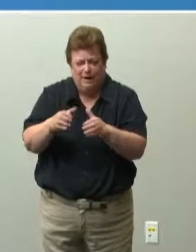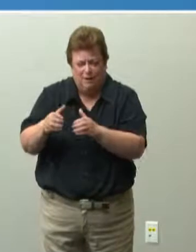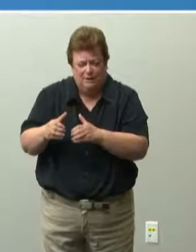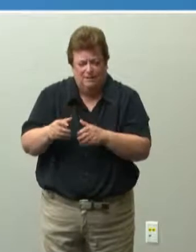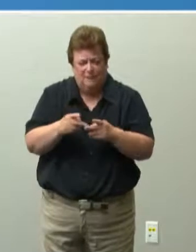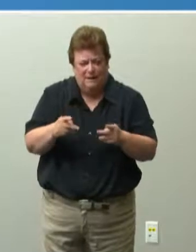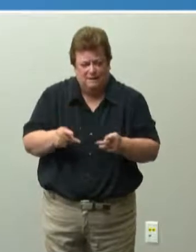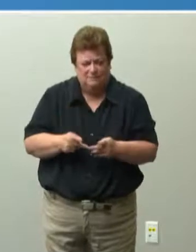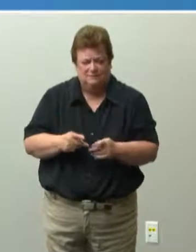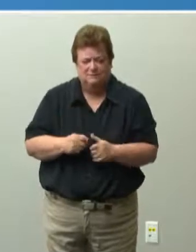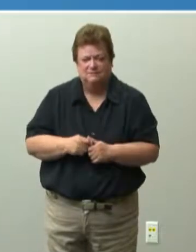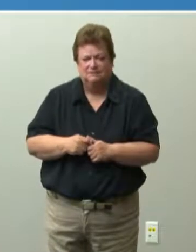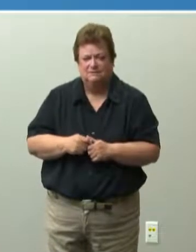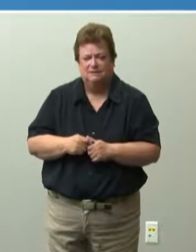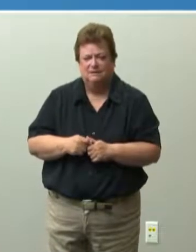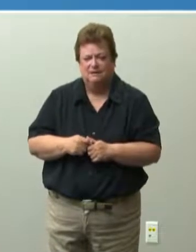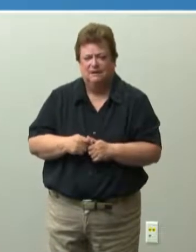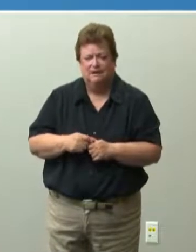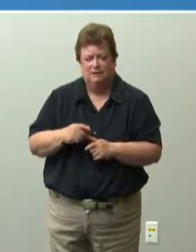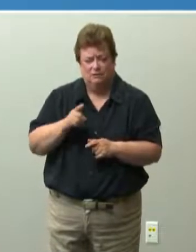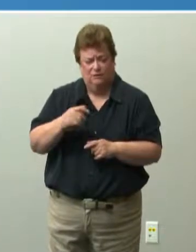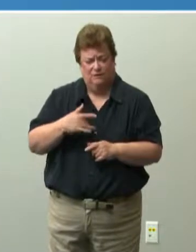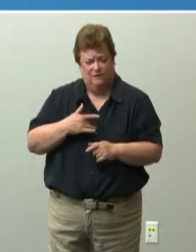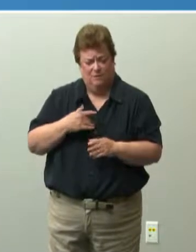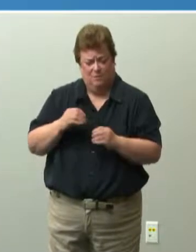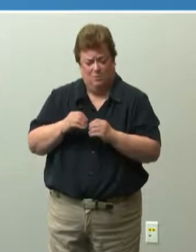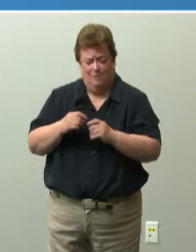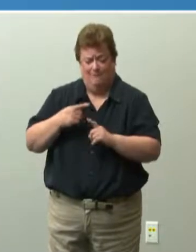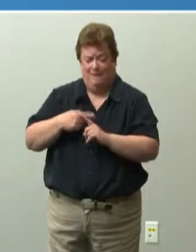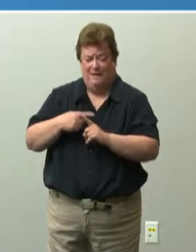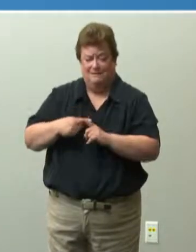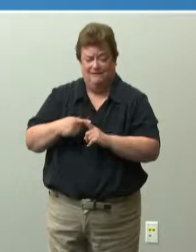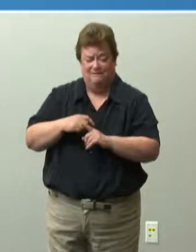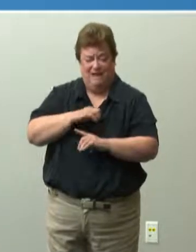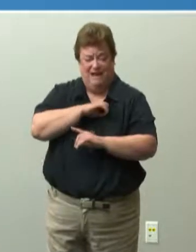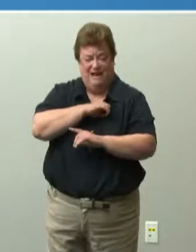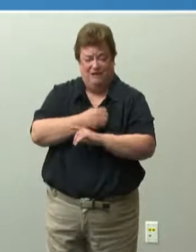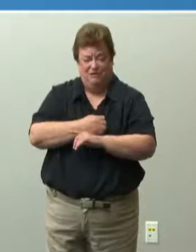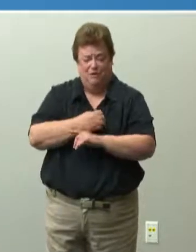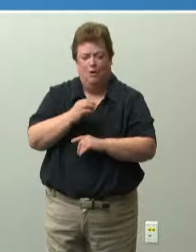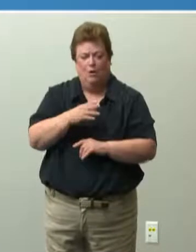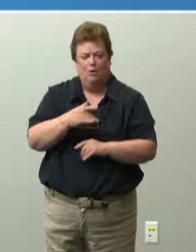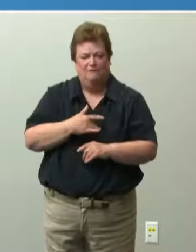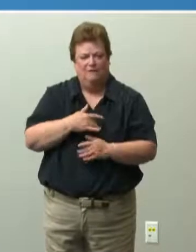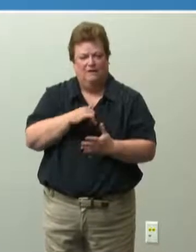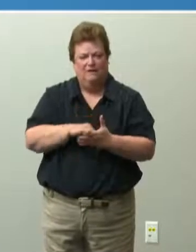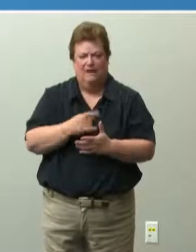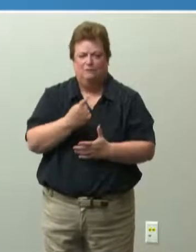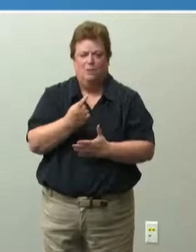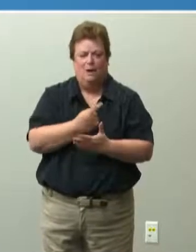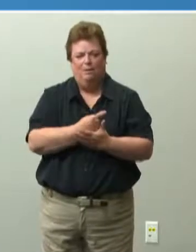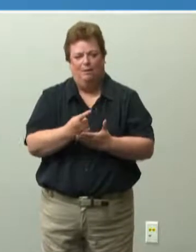like there's kind of positive energy, or do you feel more like that was a 1 week kind of holiday week blip?